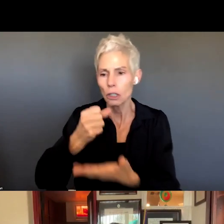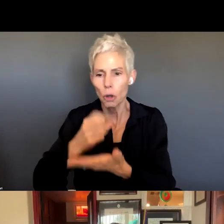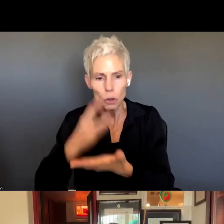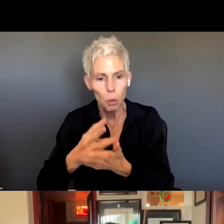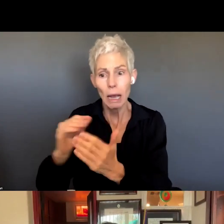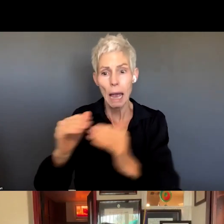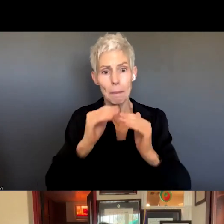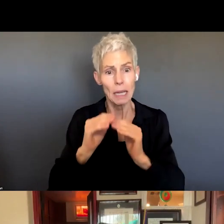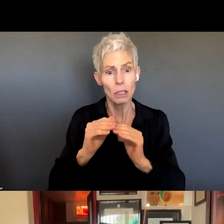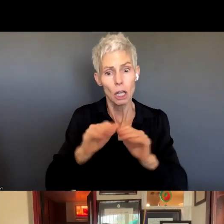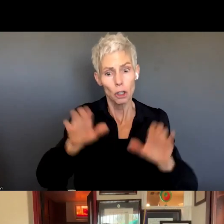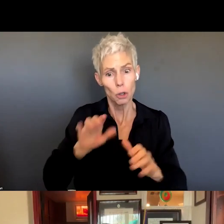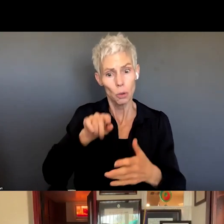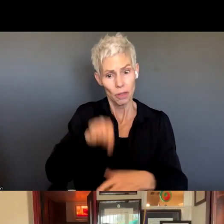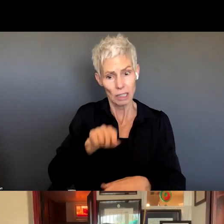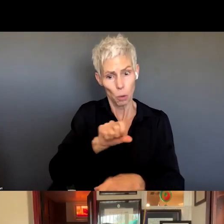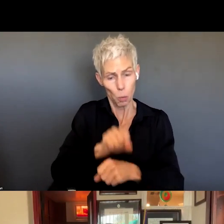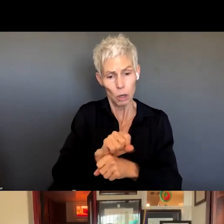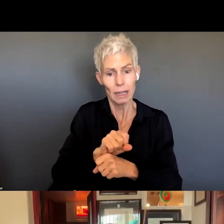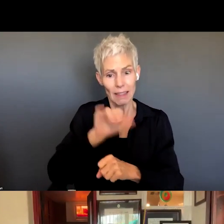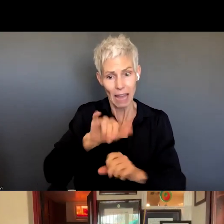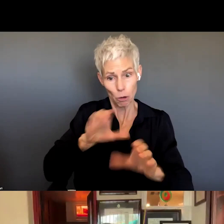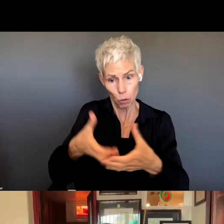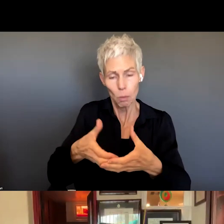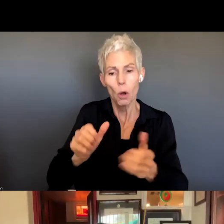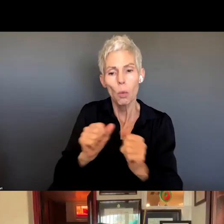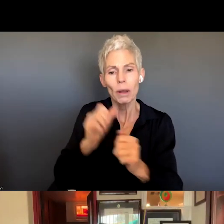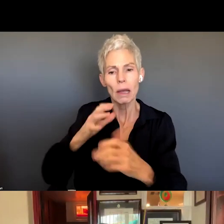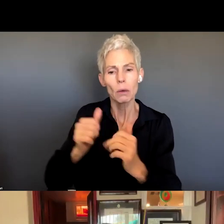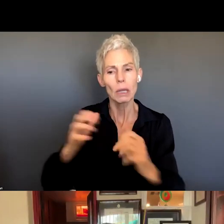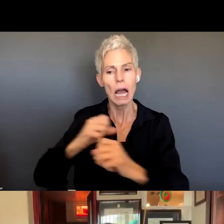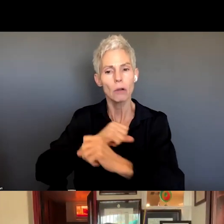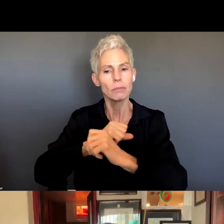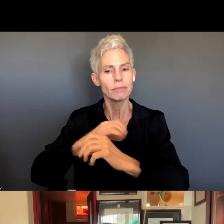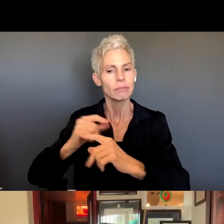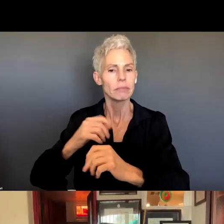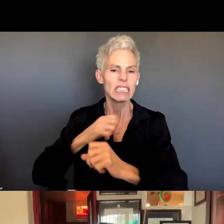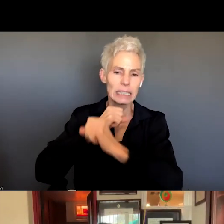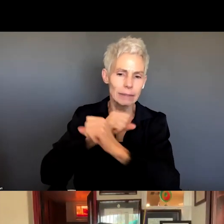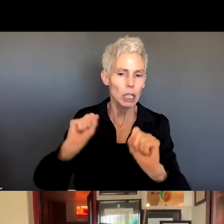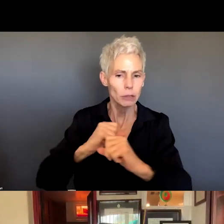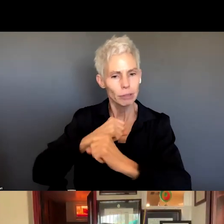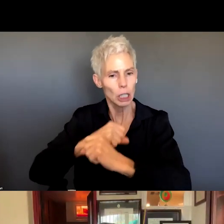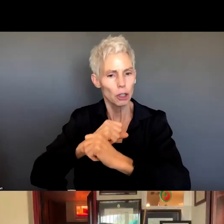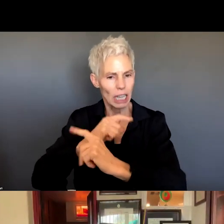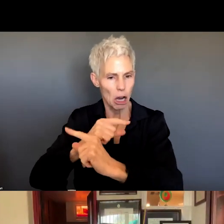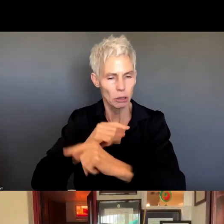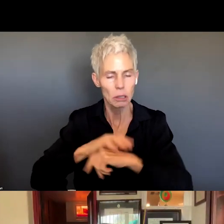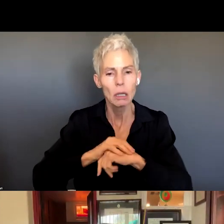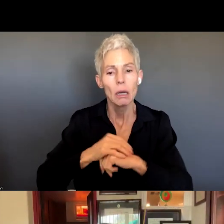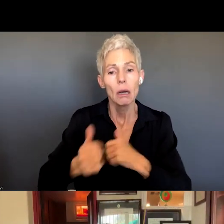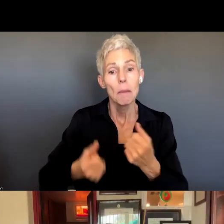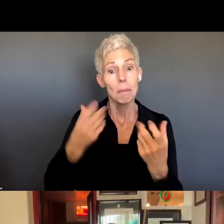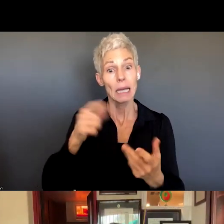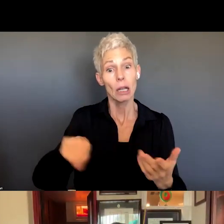this population without using security guards. That's how we operate in our crisis centers. And most can actually